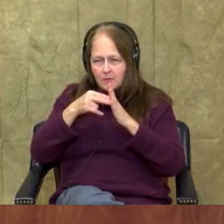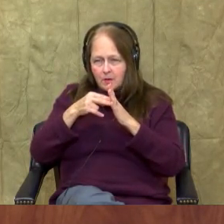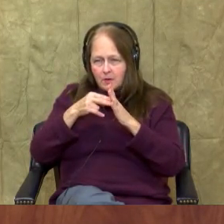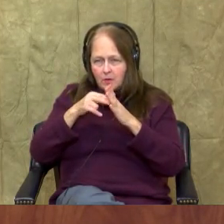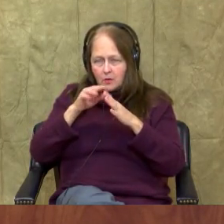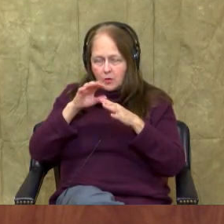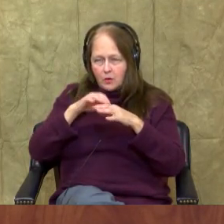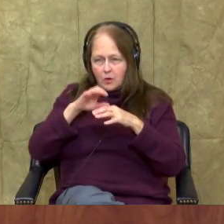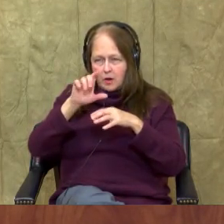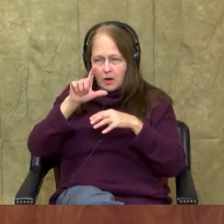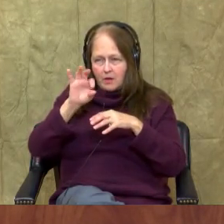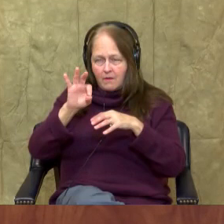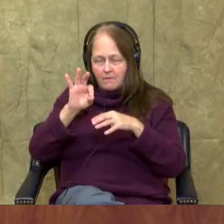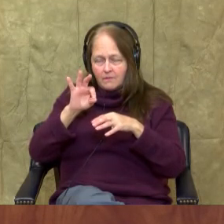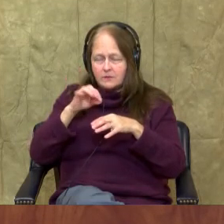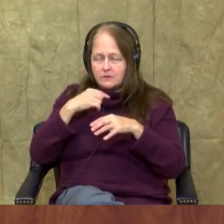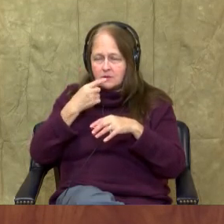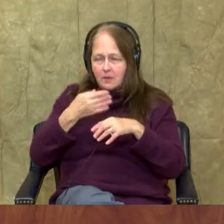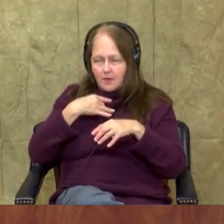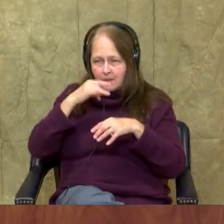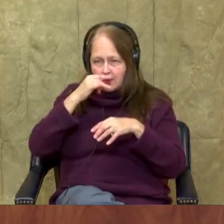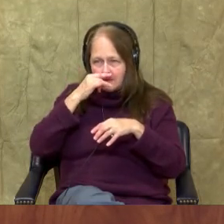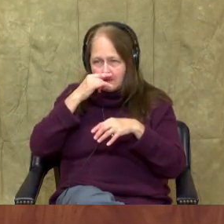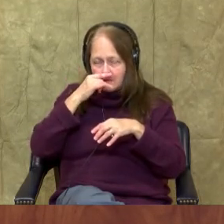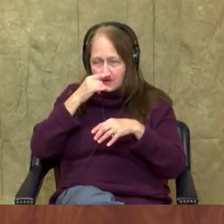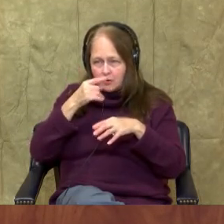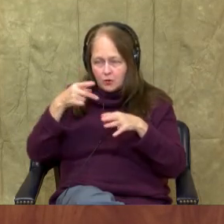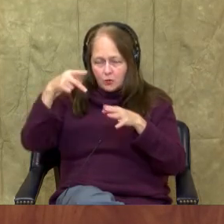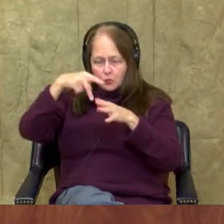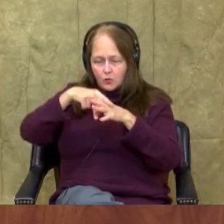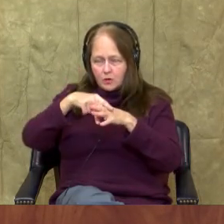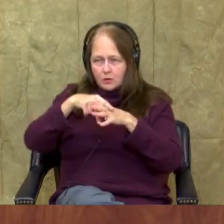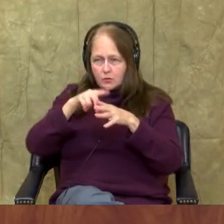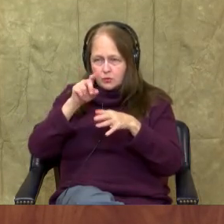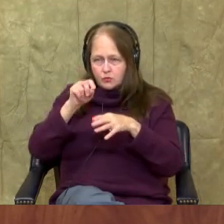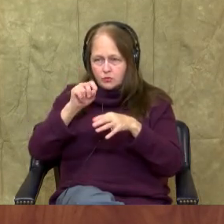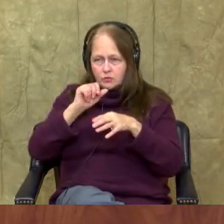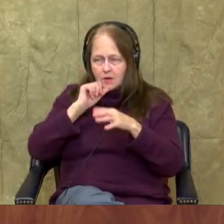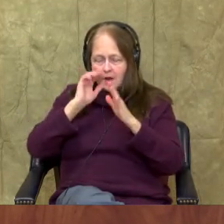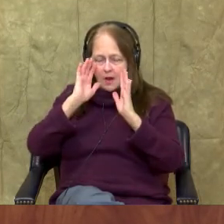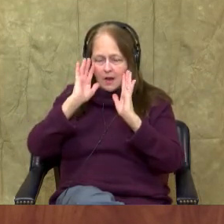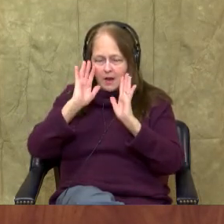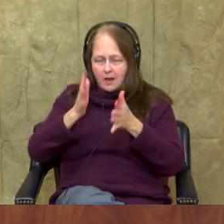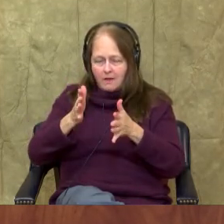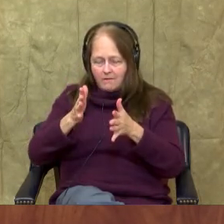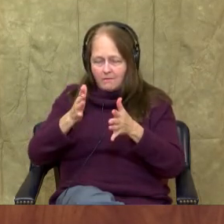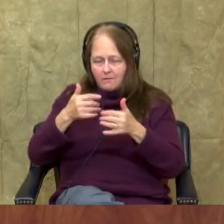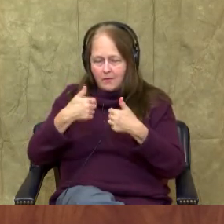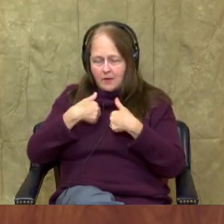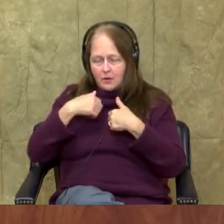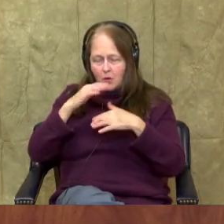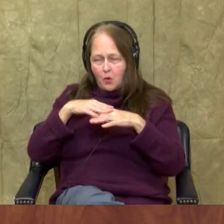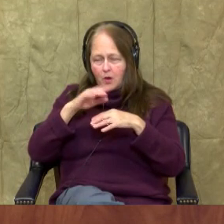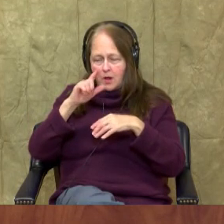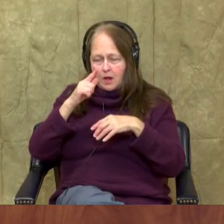you, but I like to tell my kids all the time, when they're writing, do not leave me on a cliffhanger. So my kids should take